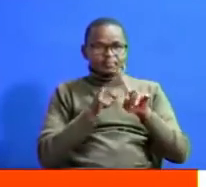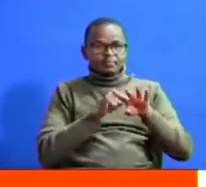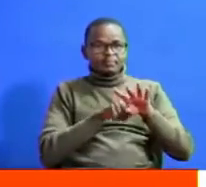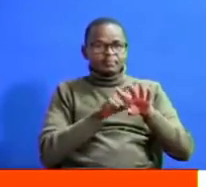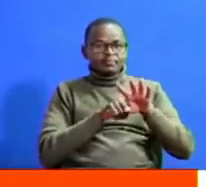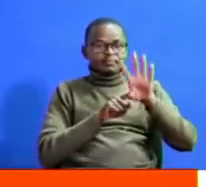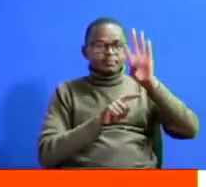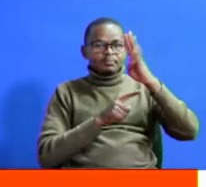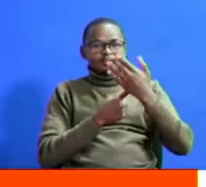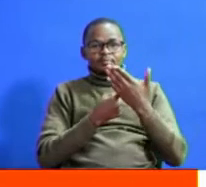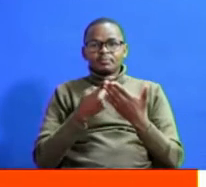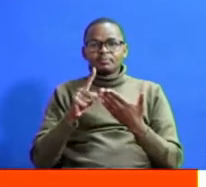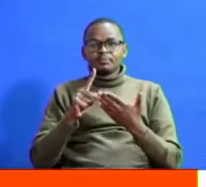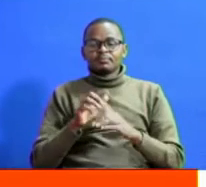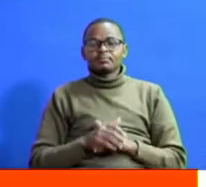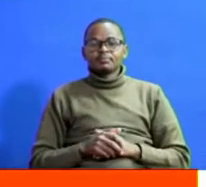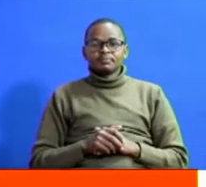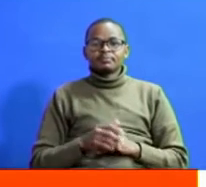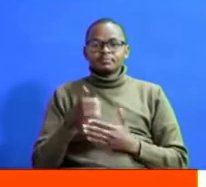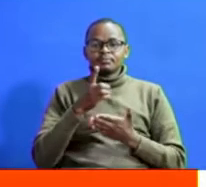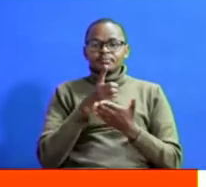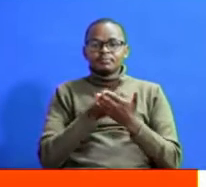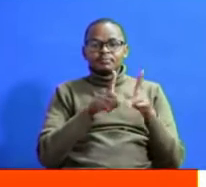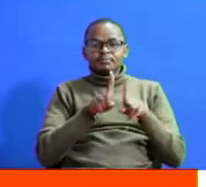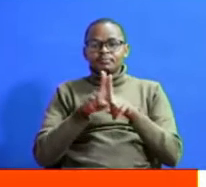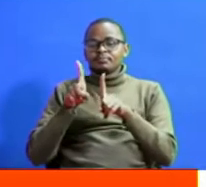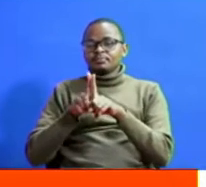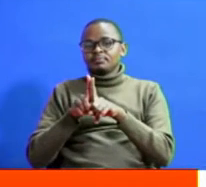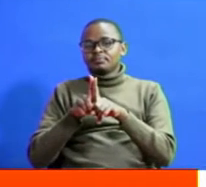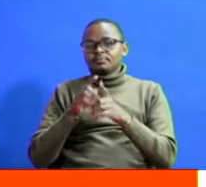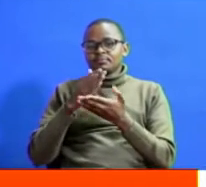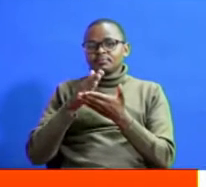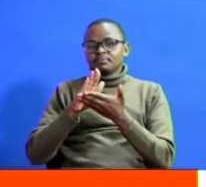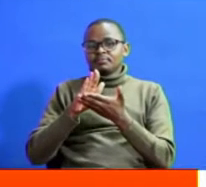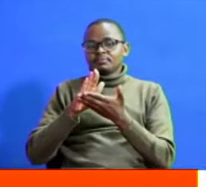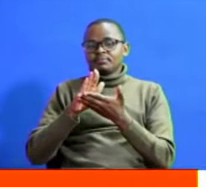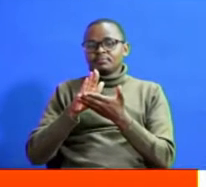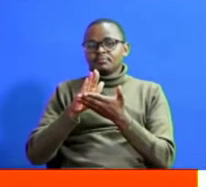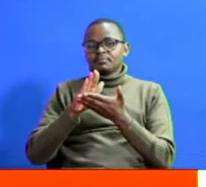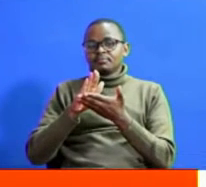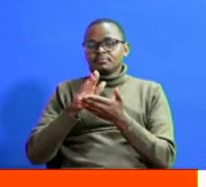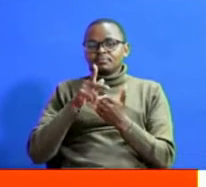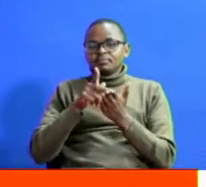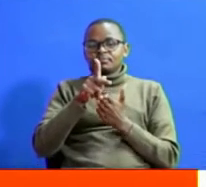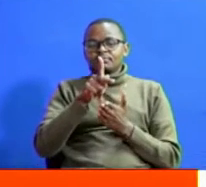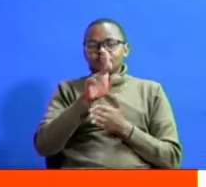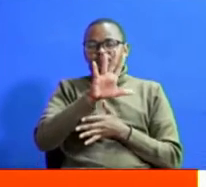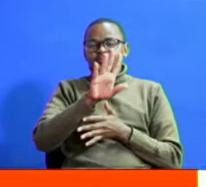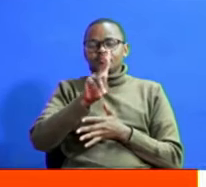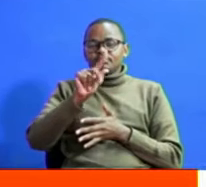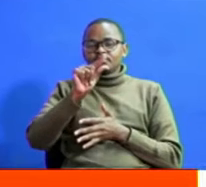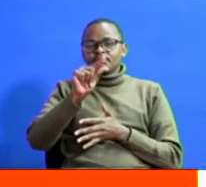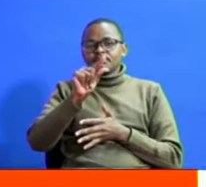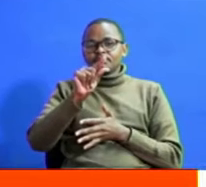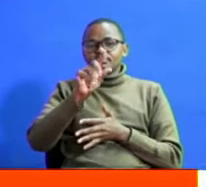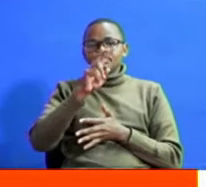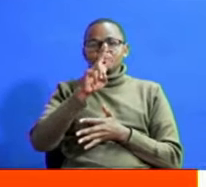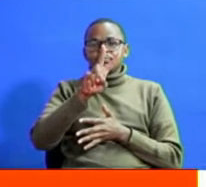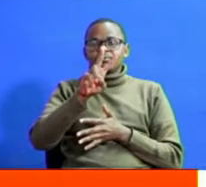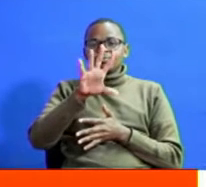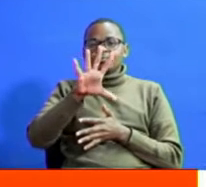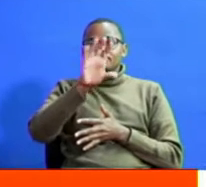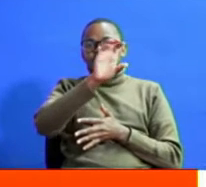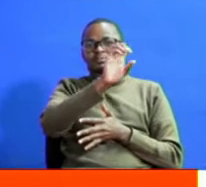of 4 weeks. The document also adds that apart from the 2 kg prices, the 5 kg will retail at